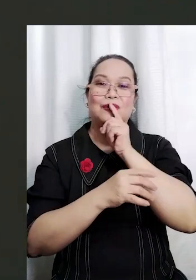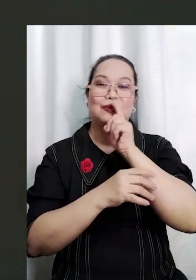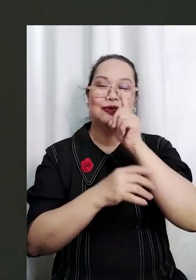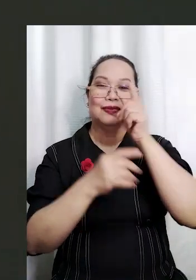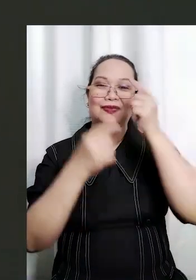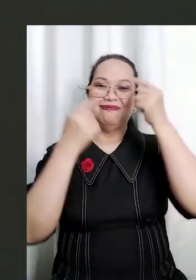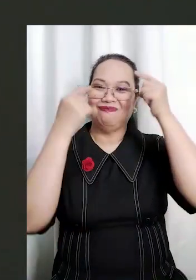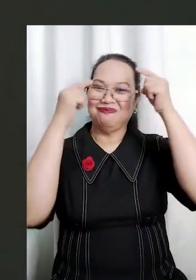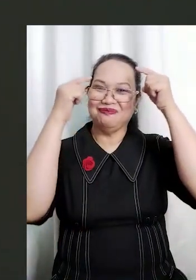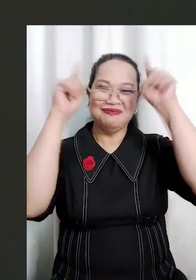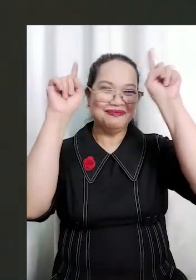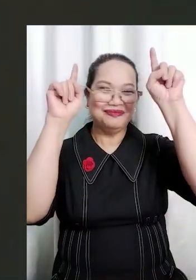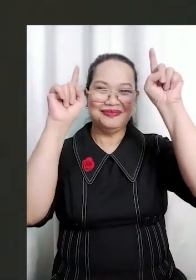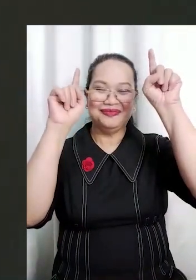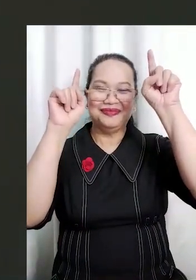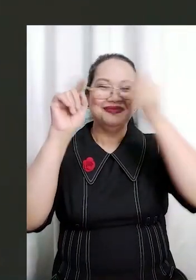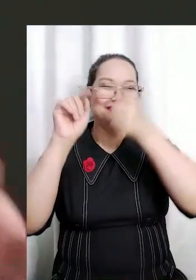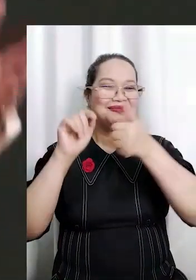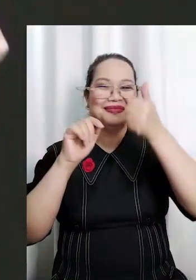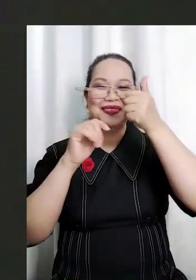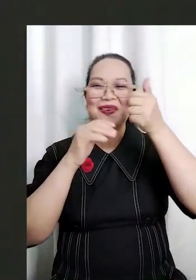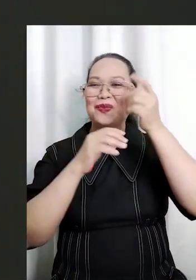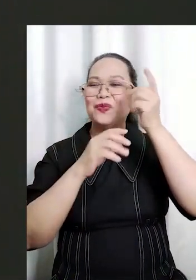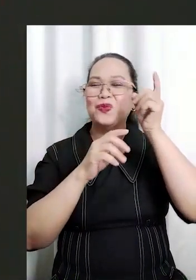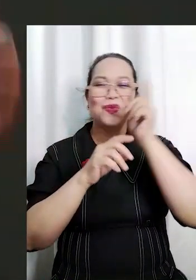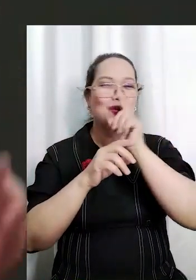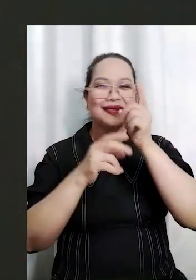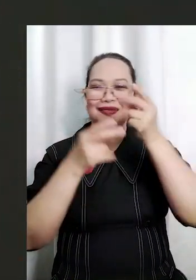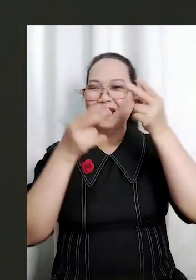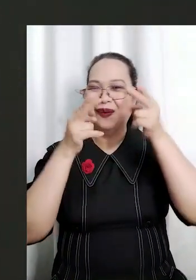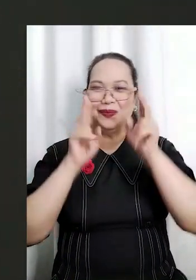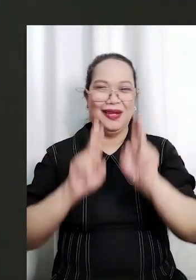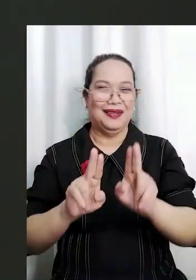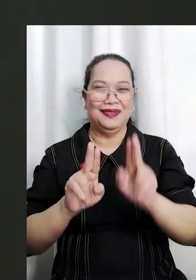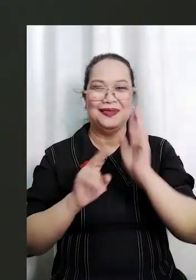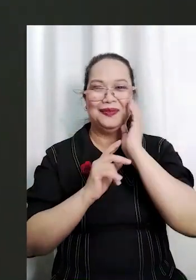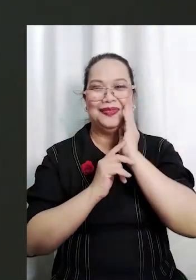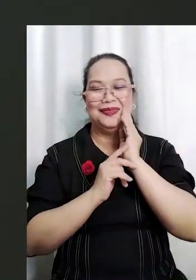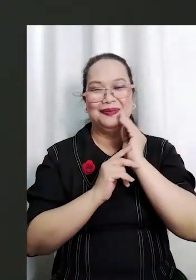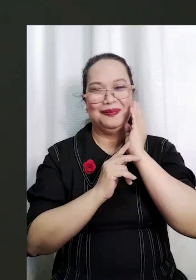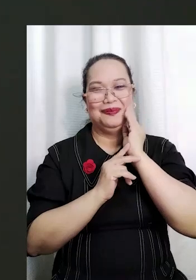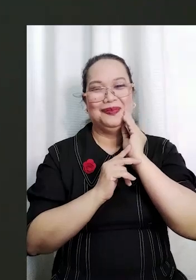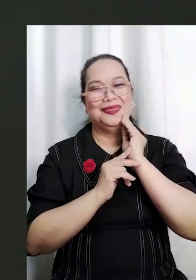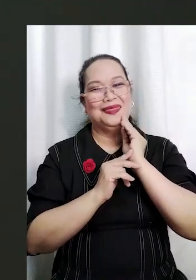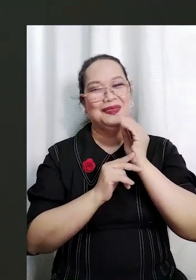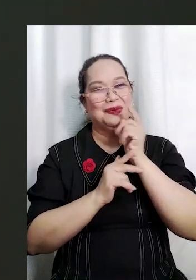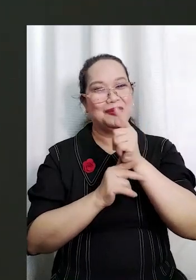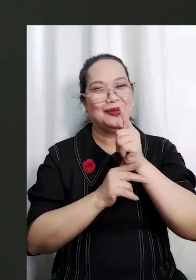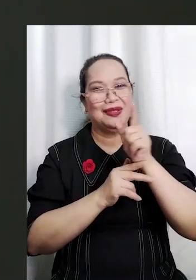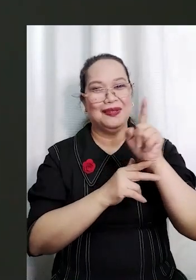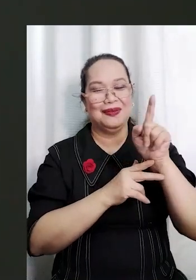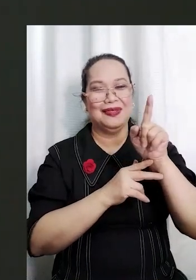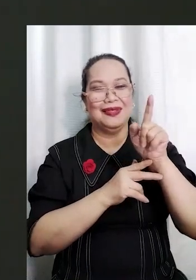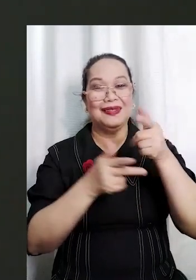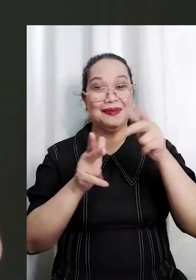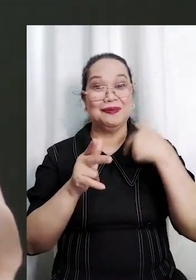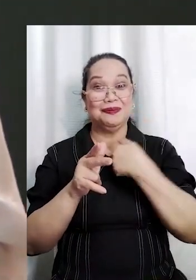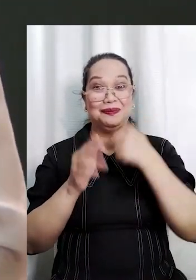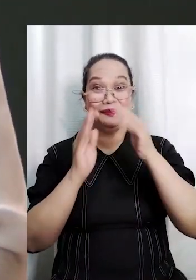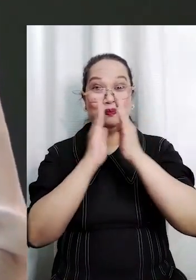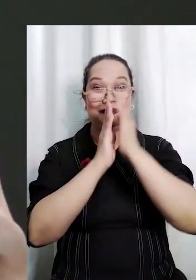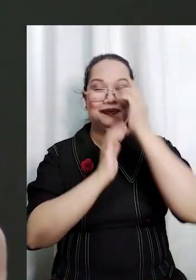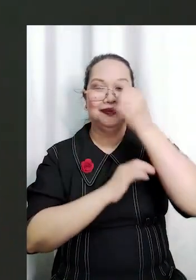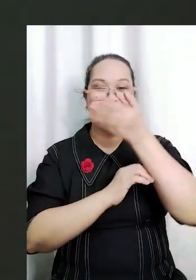surely overcome in whatever wilderness experience we will face. Let me pray for